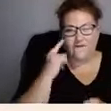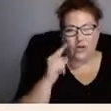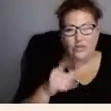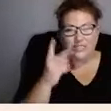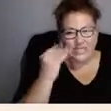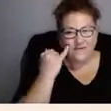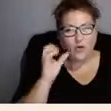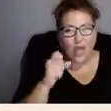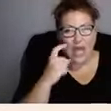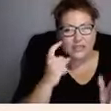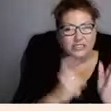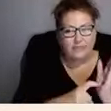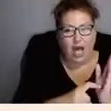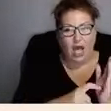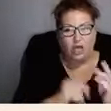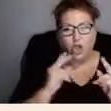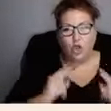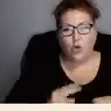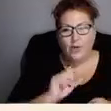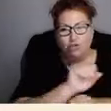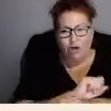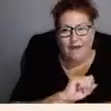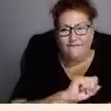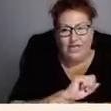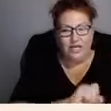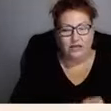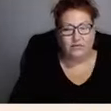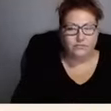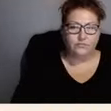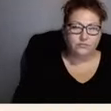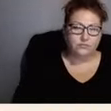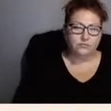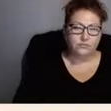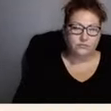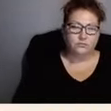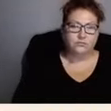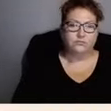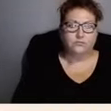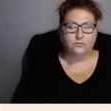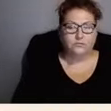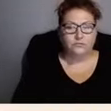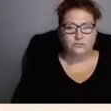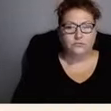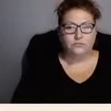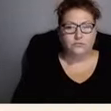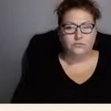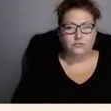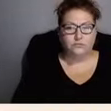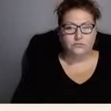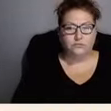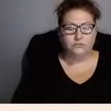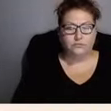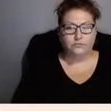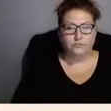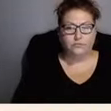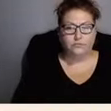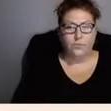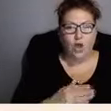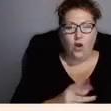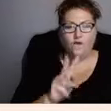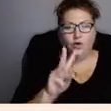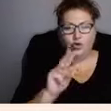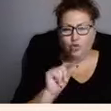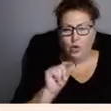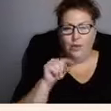human trafficking. Over 20.9 million men, women,